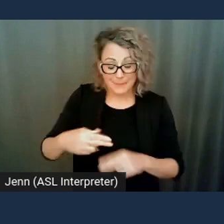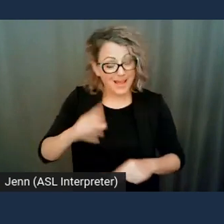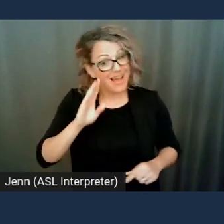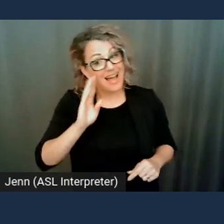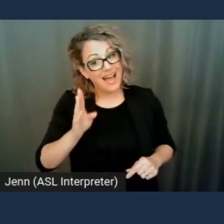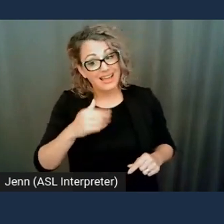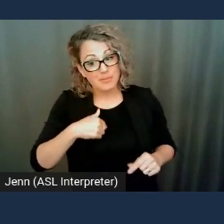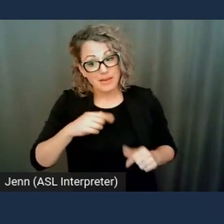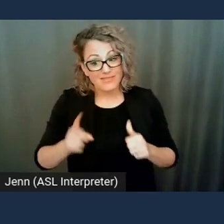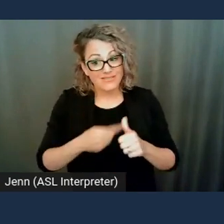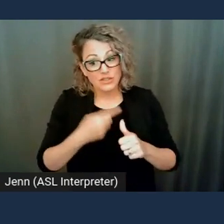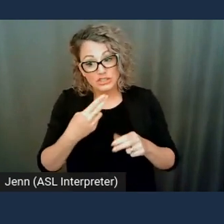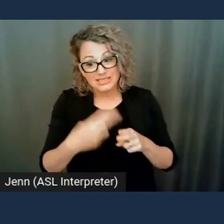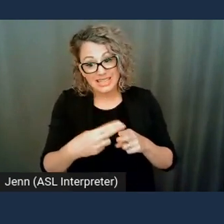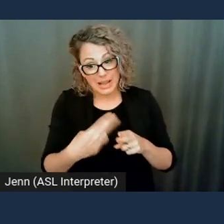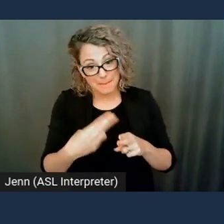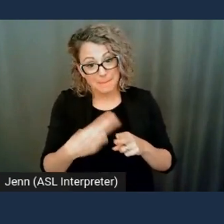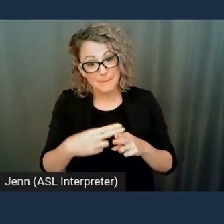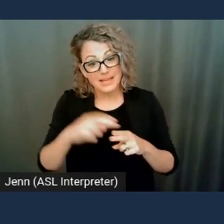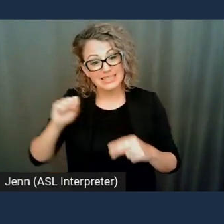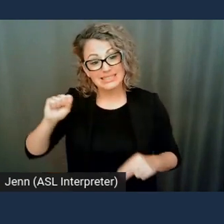my first name is Satish.